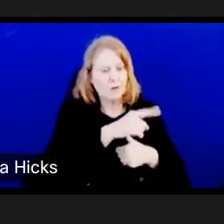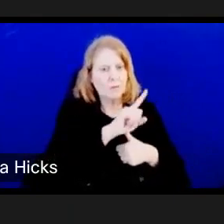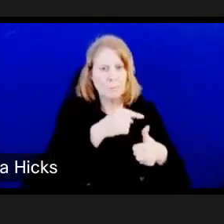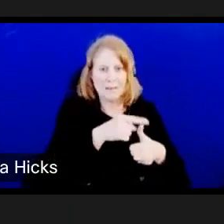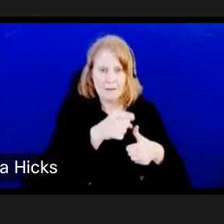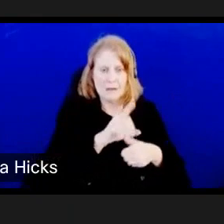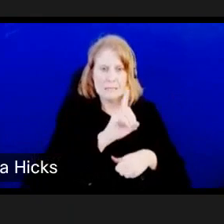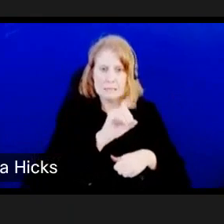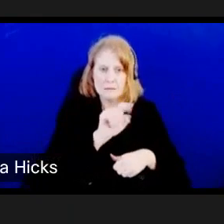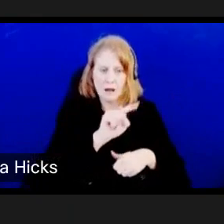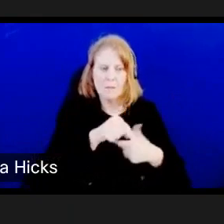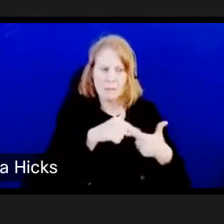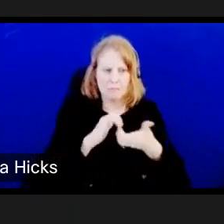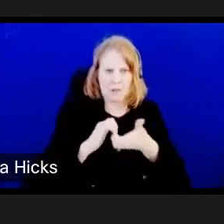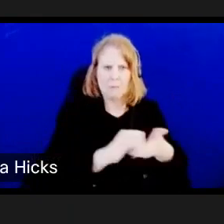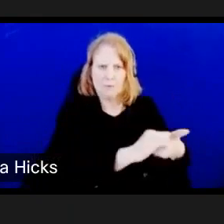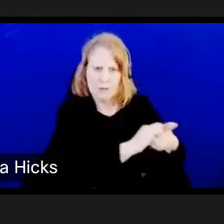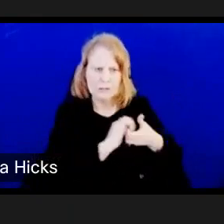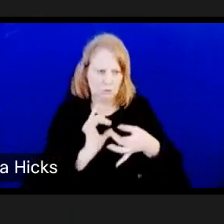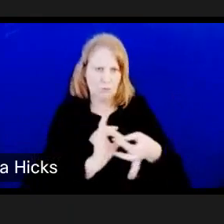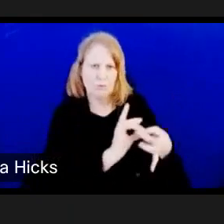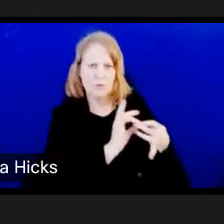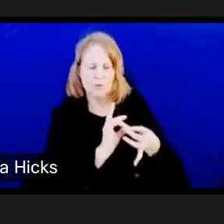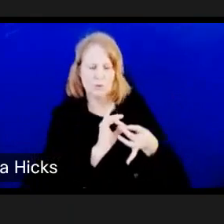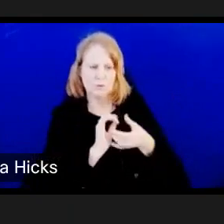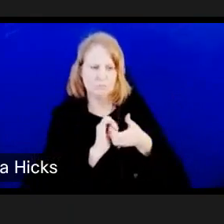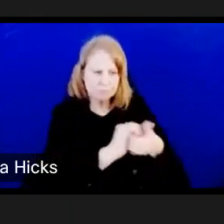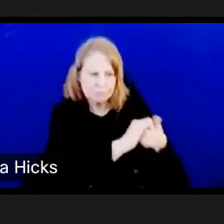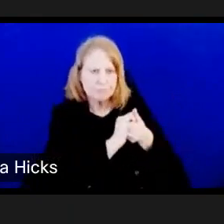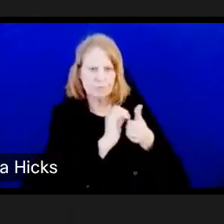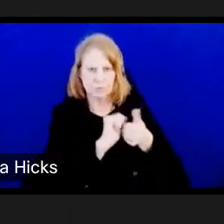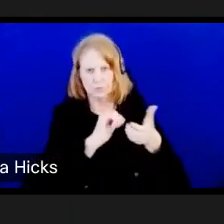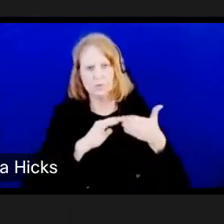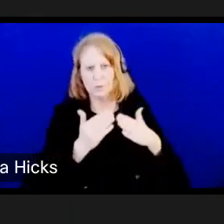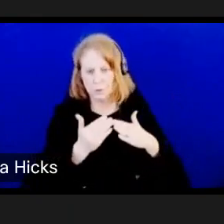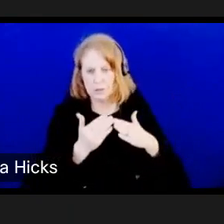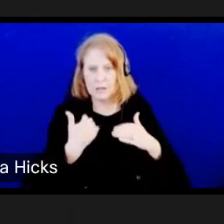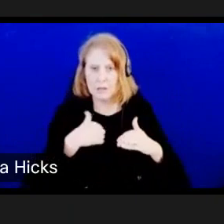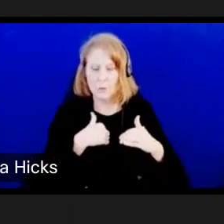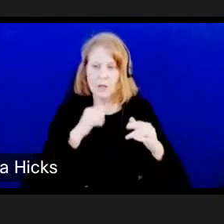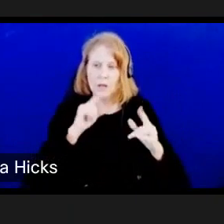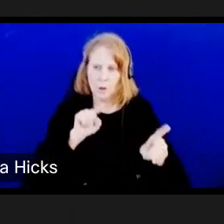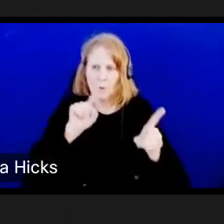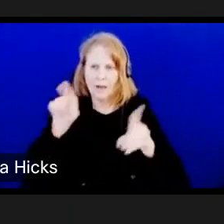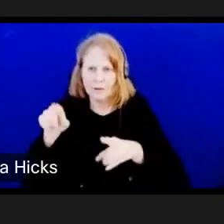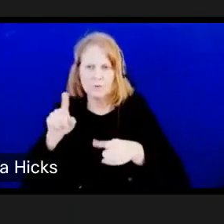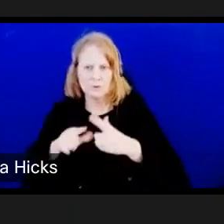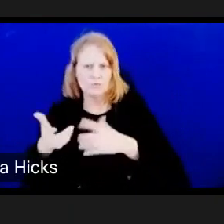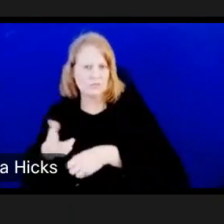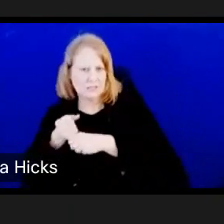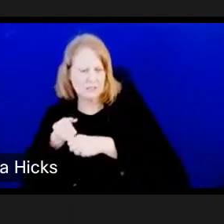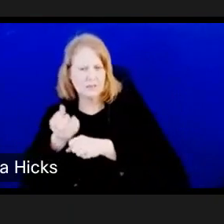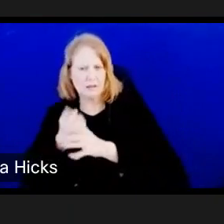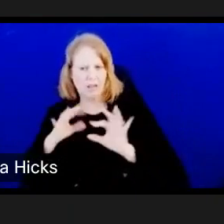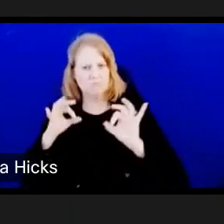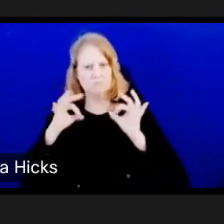DDOT is about the collaboration. We are about working with the community. You will see that we are going out and receiving and getting a lot of input